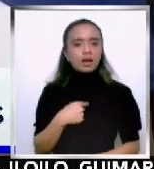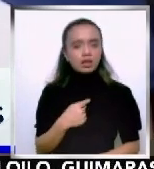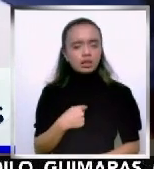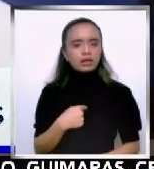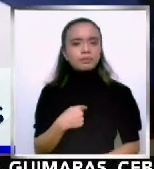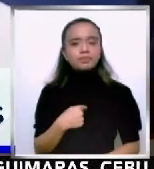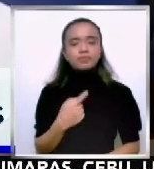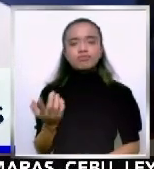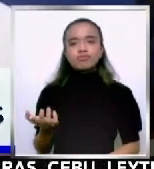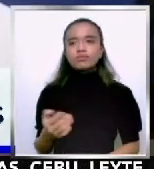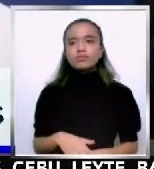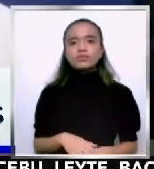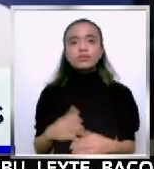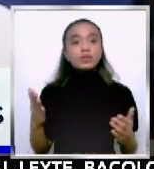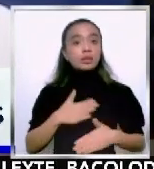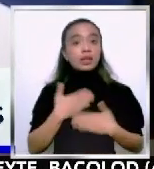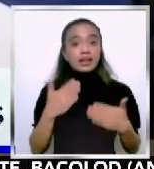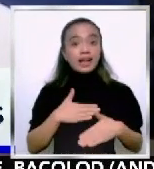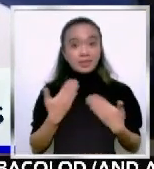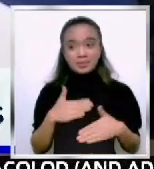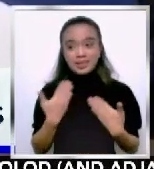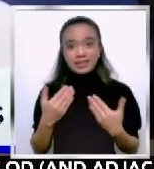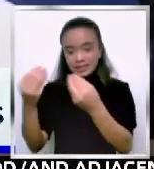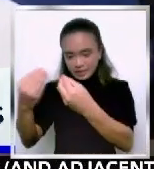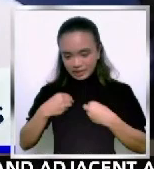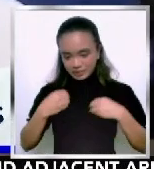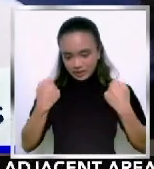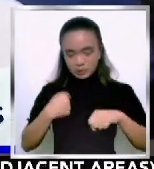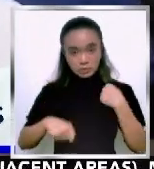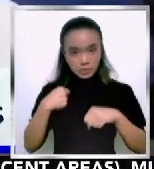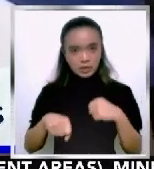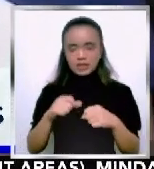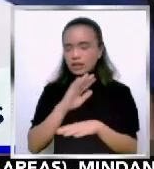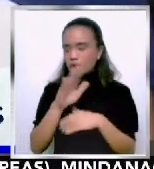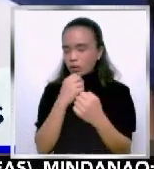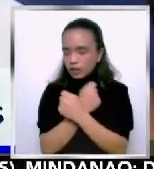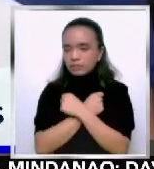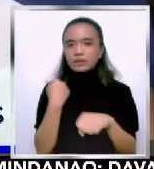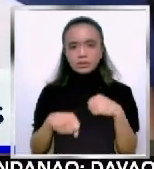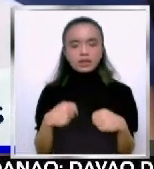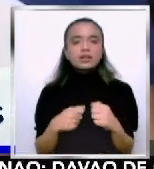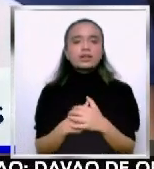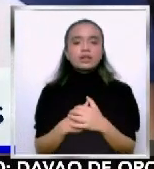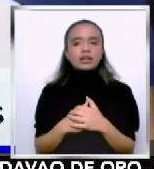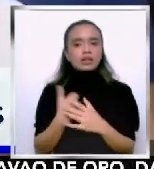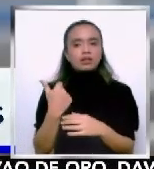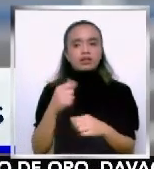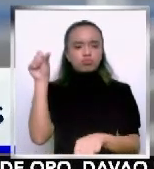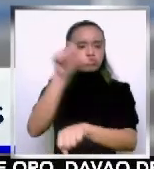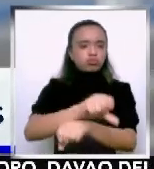the happiness that the sport gives me and the love I have for the sport always overpowers any struggling or